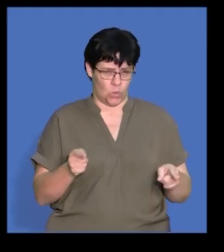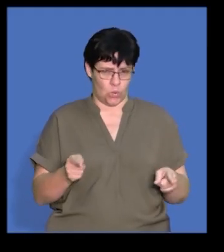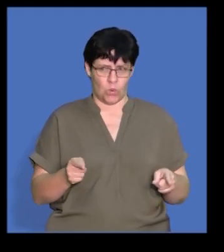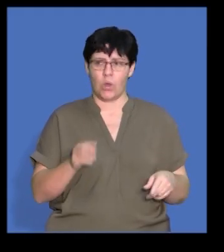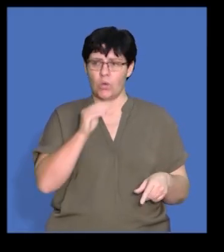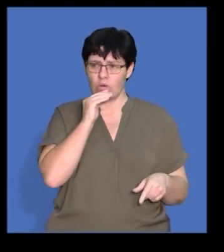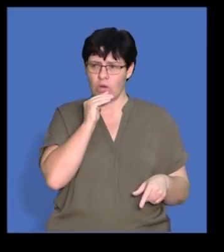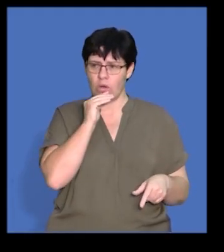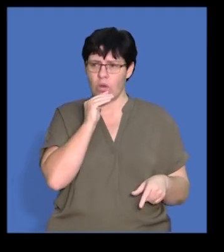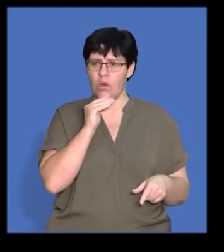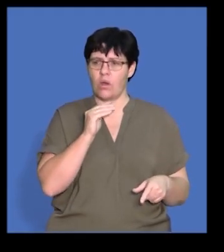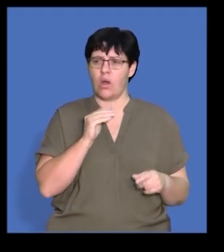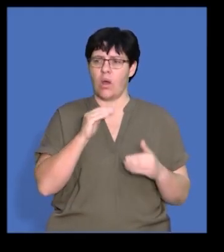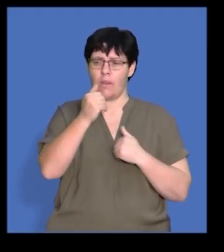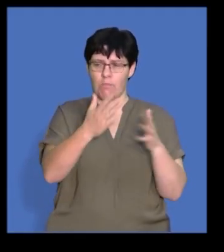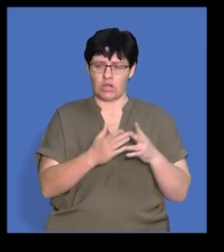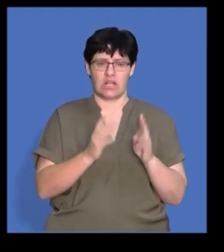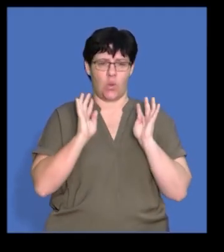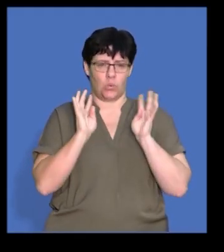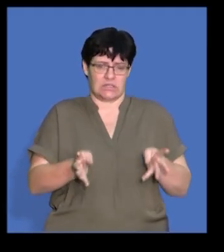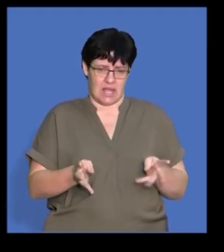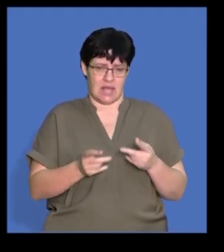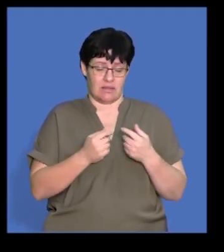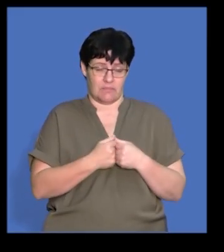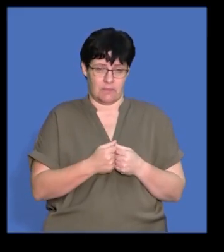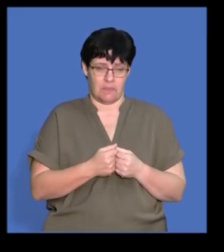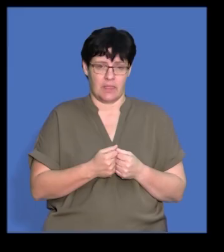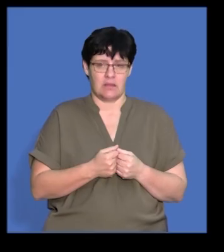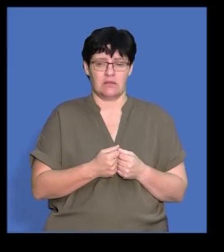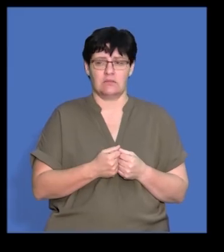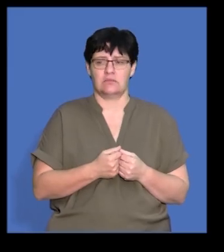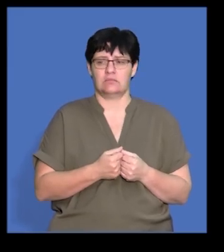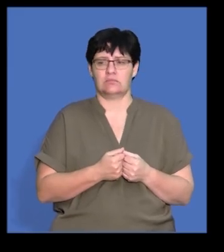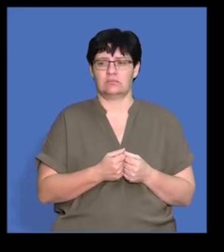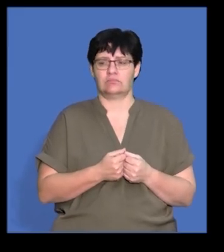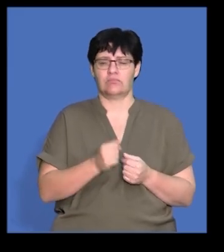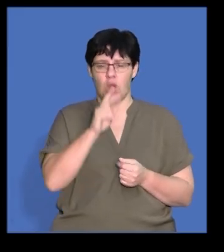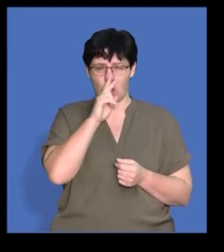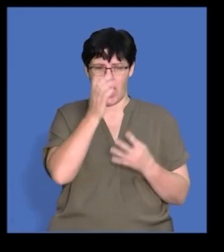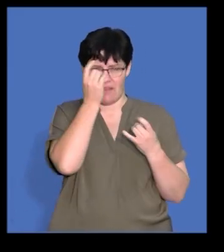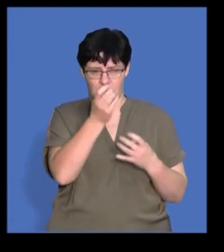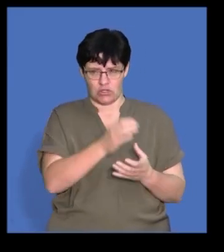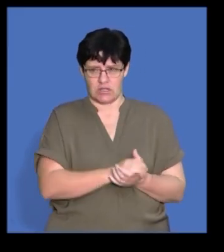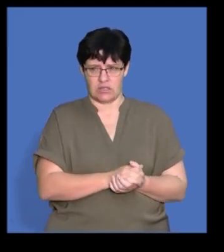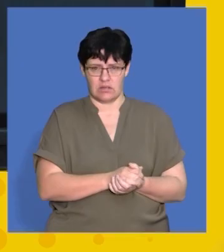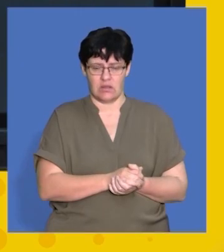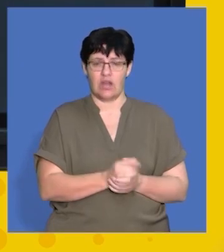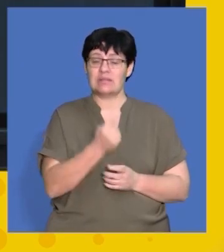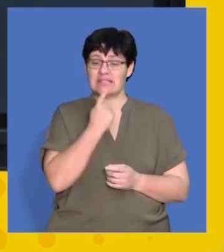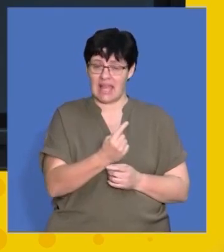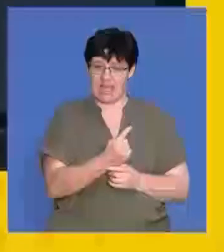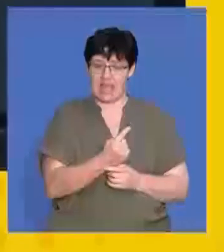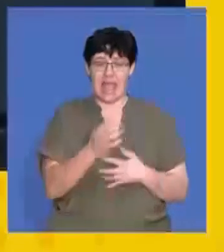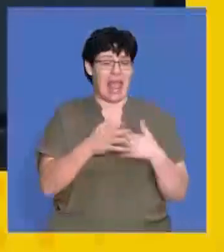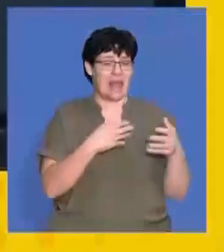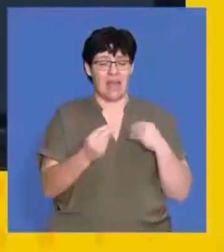and whisker diagram. So when we look at our information, I've said to you before,